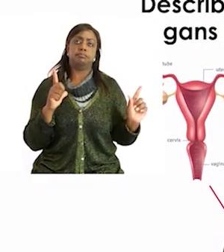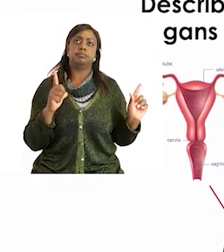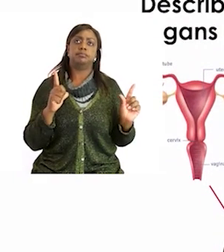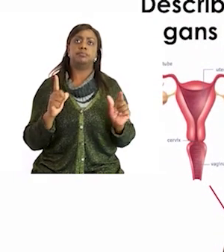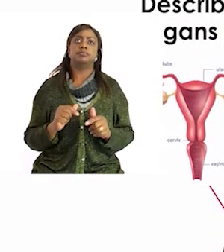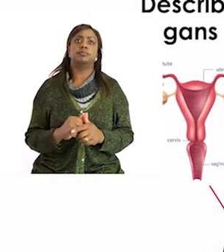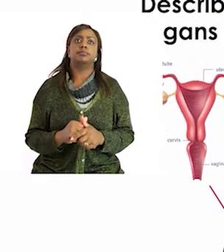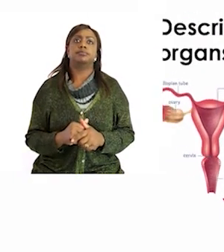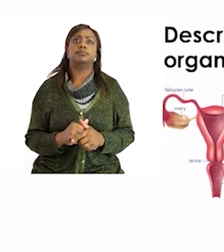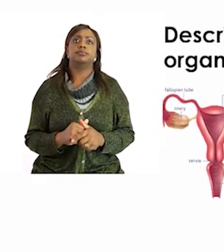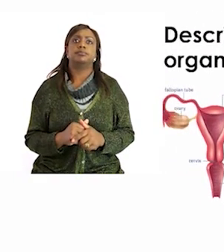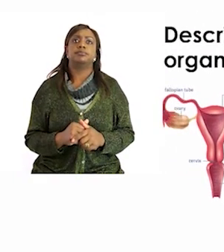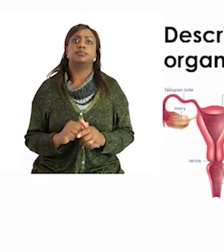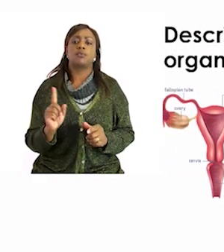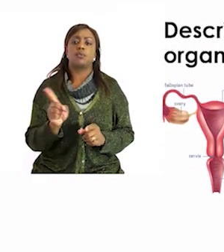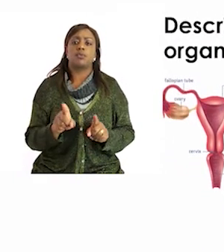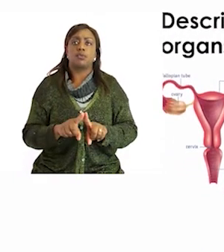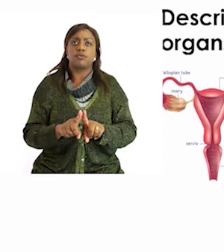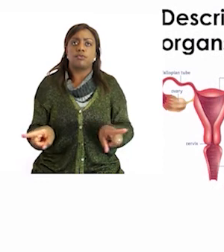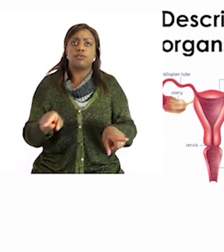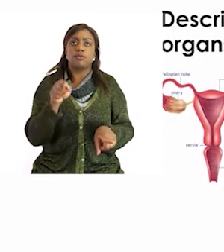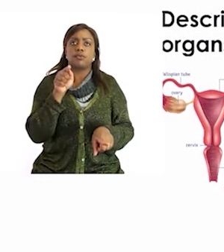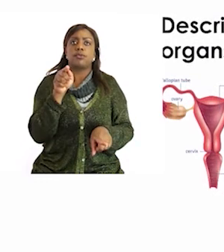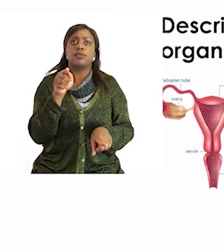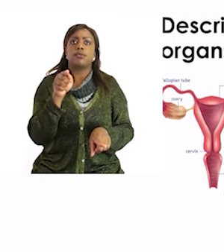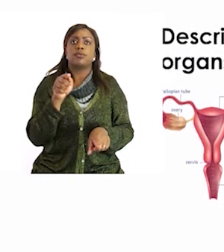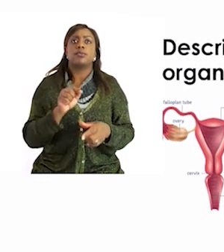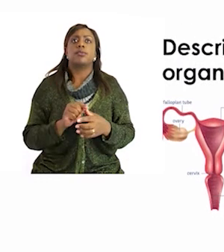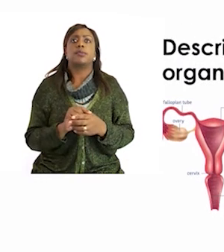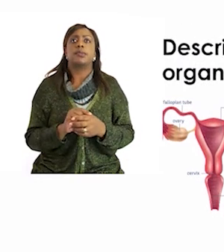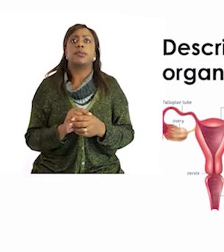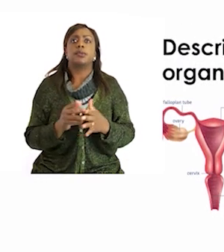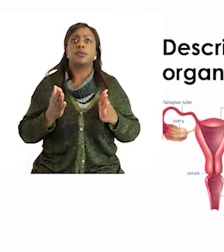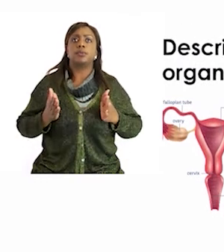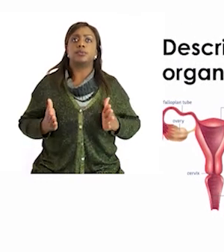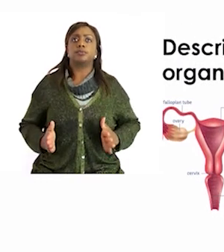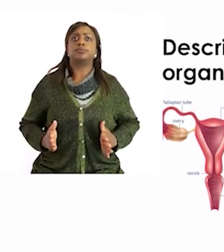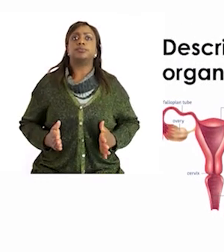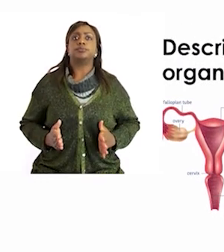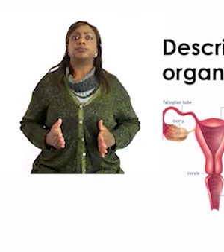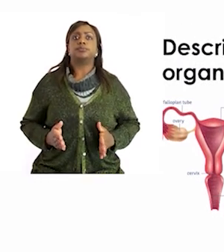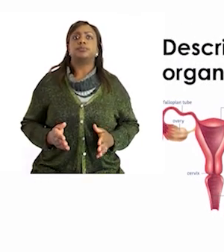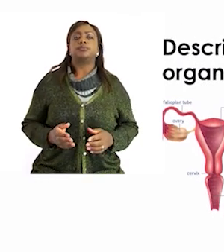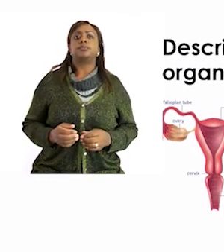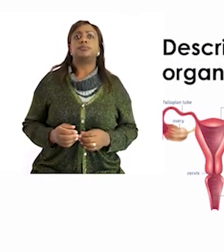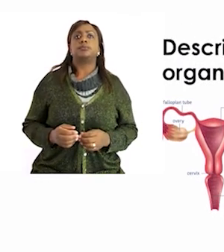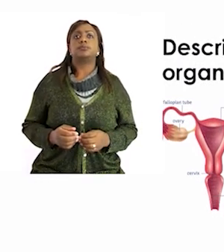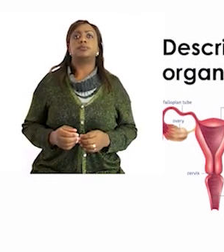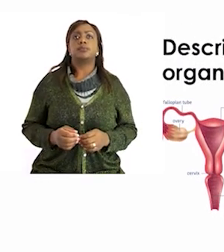of a male and female. The human reproductive system is so